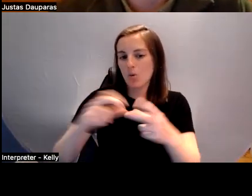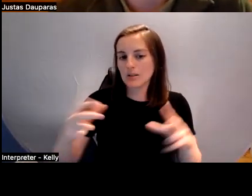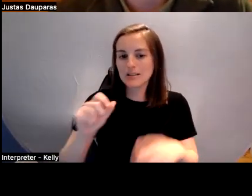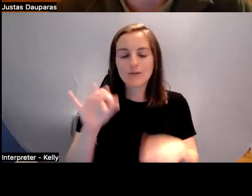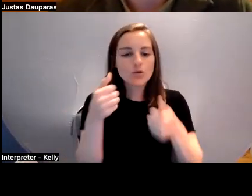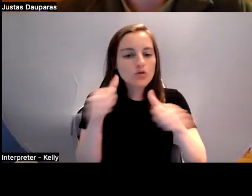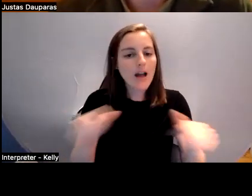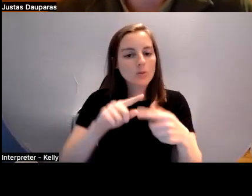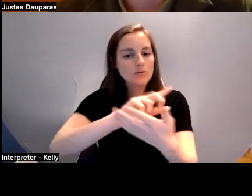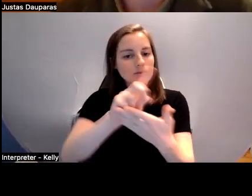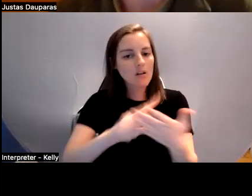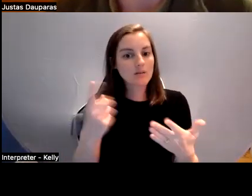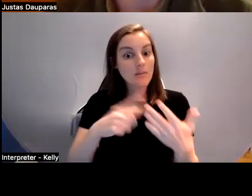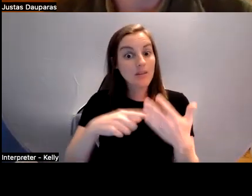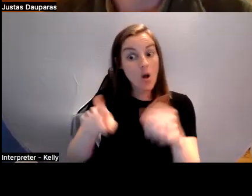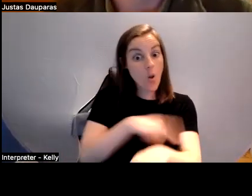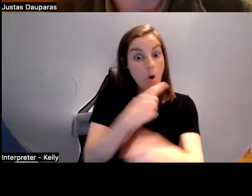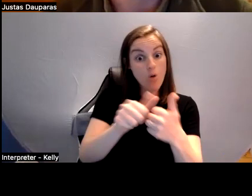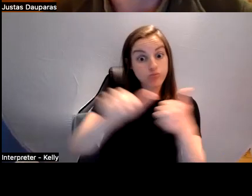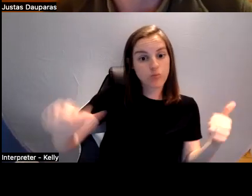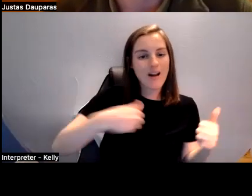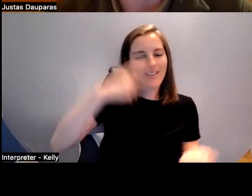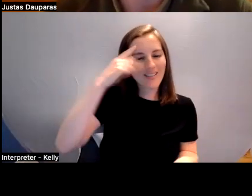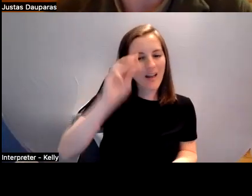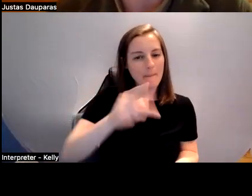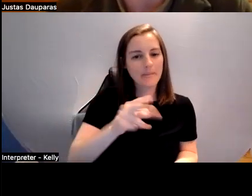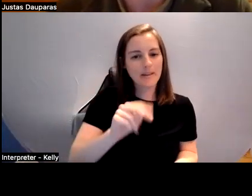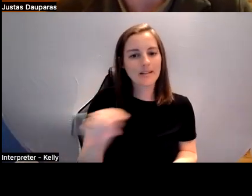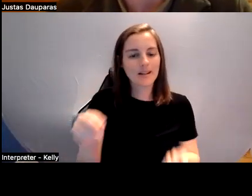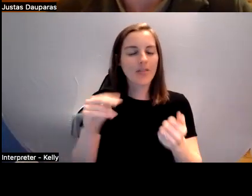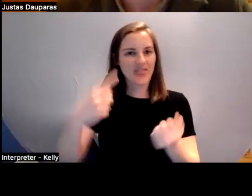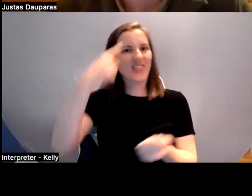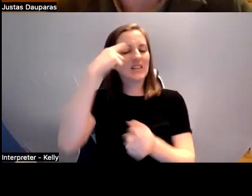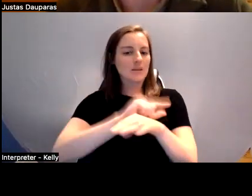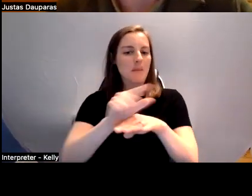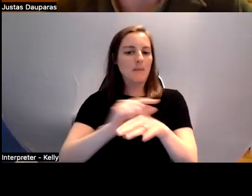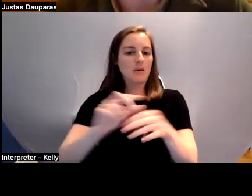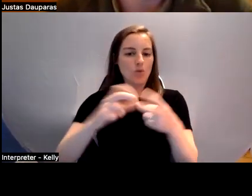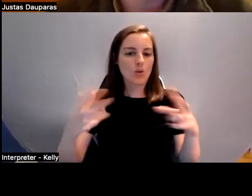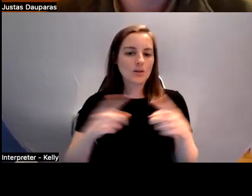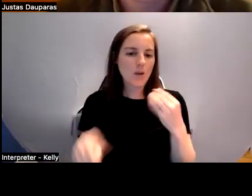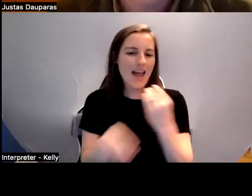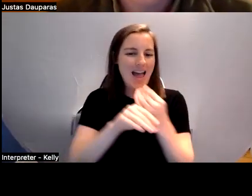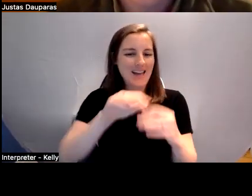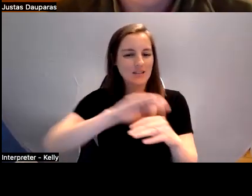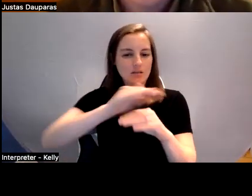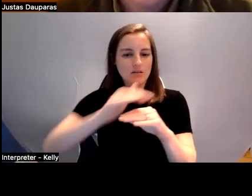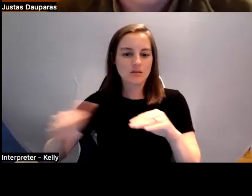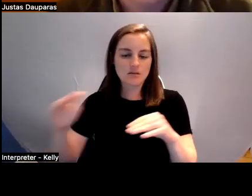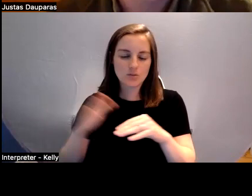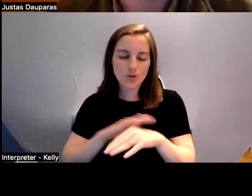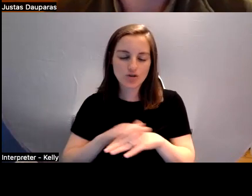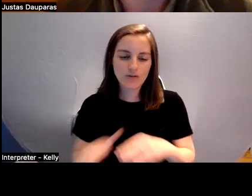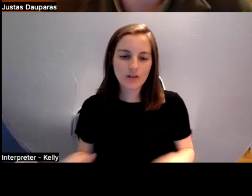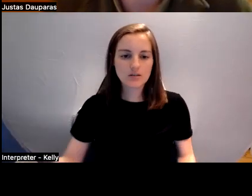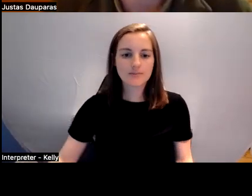and extended. I think ProteinMPNN thinks it's a membrane protein, so it puts hydrophobics on the surface. Another